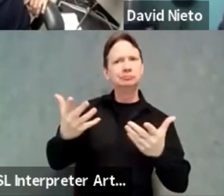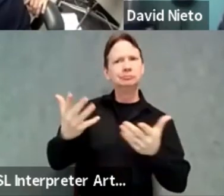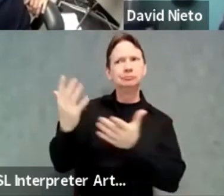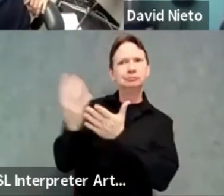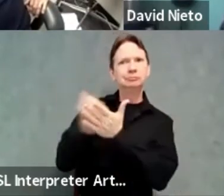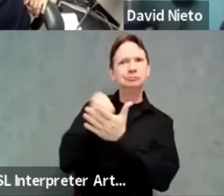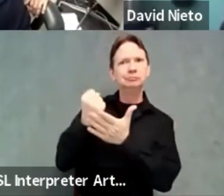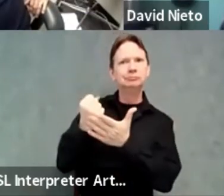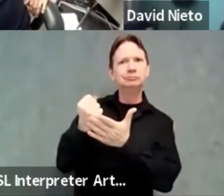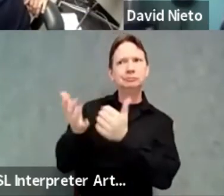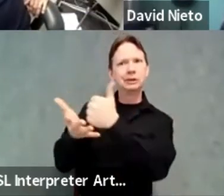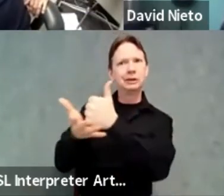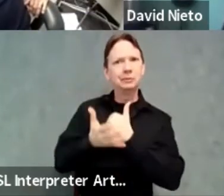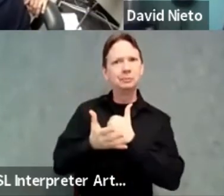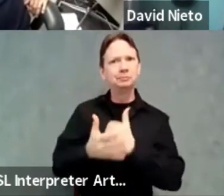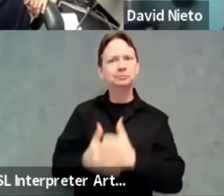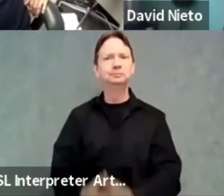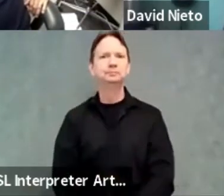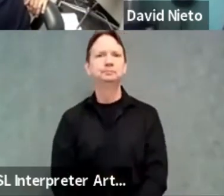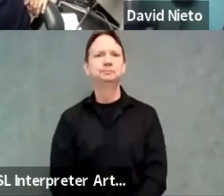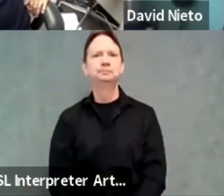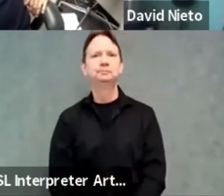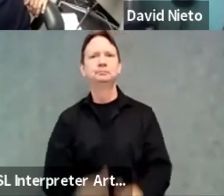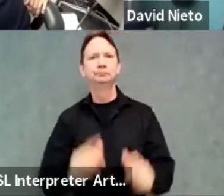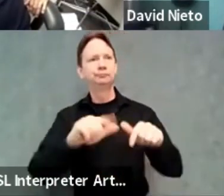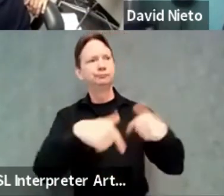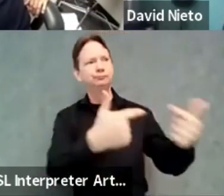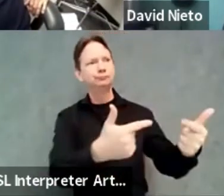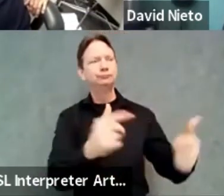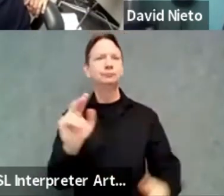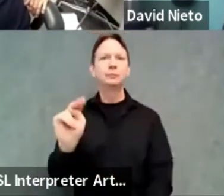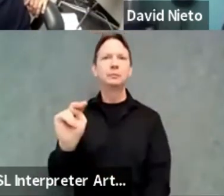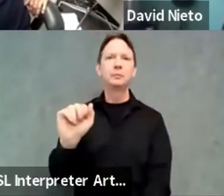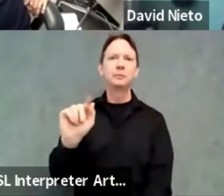the leadership. Okay, back to you, Nathan.